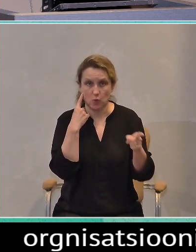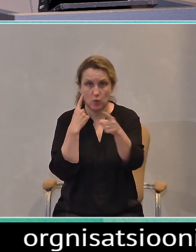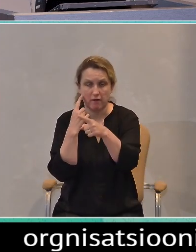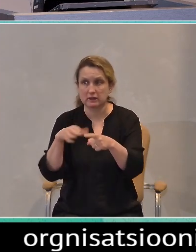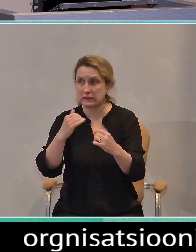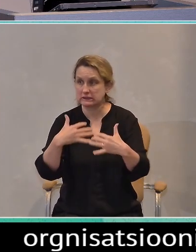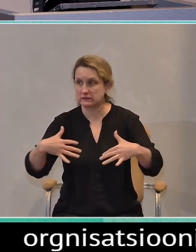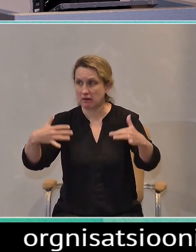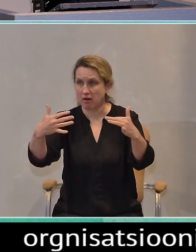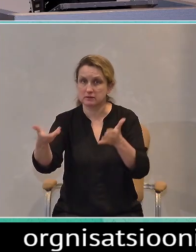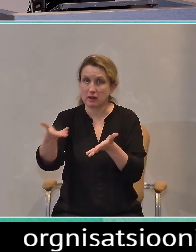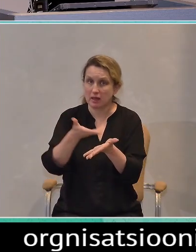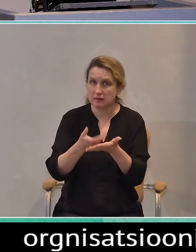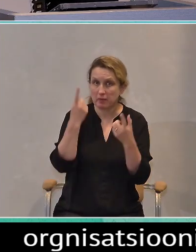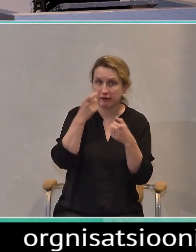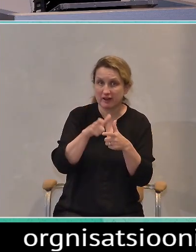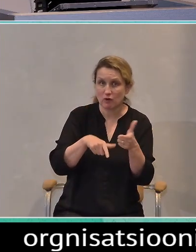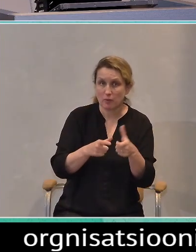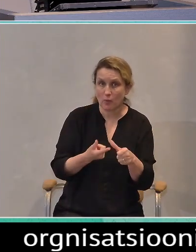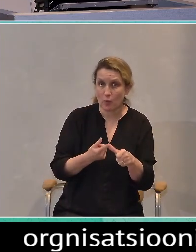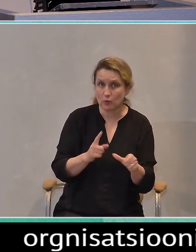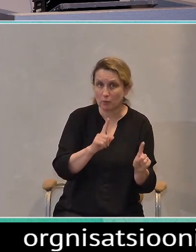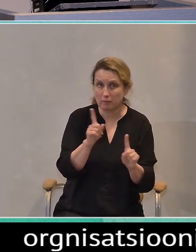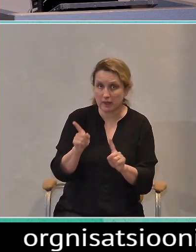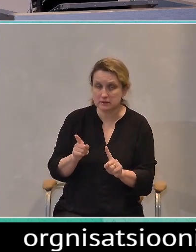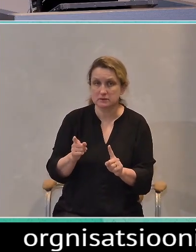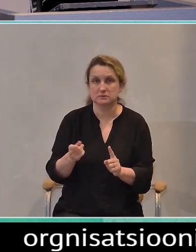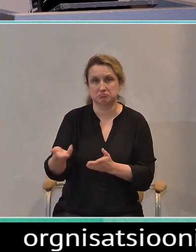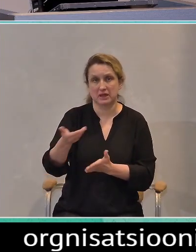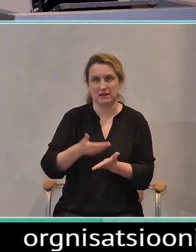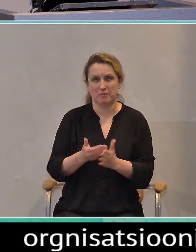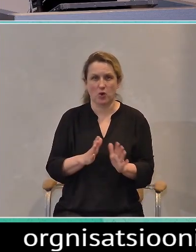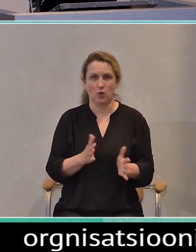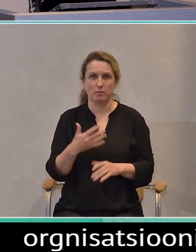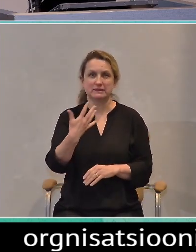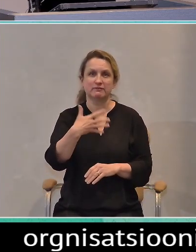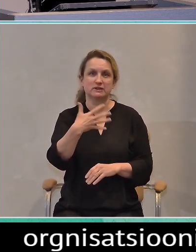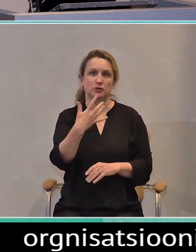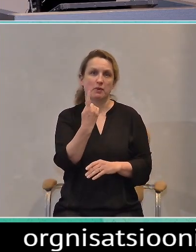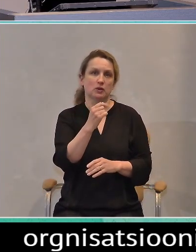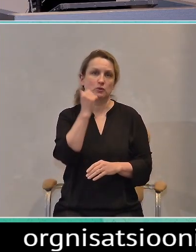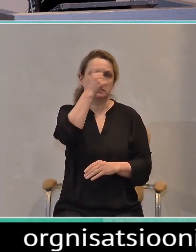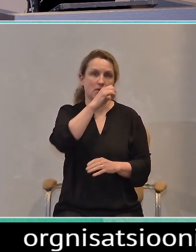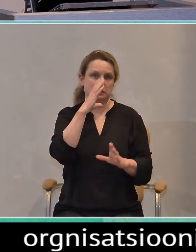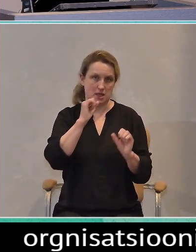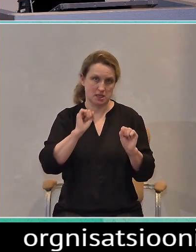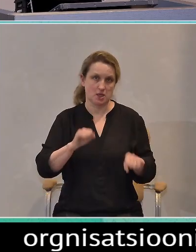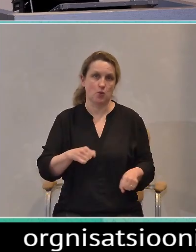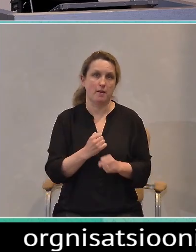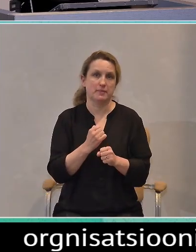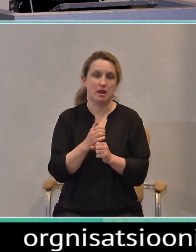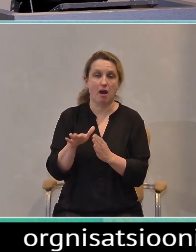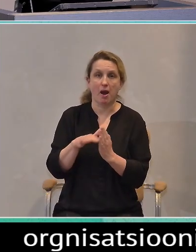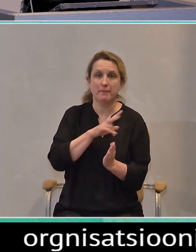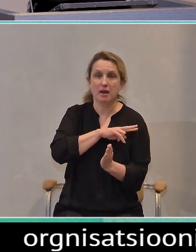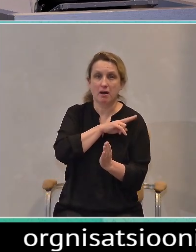needs-based. These are created as need arises. And everybody present, please let us know if there is an info page missing. We